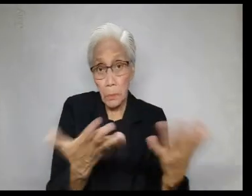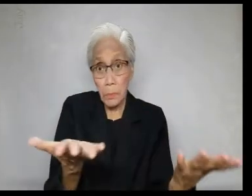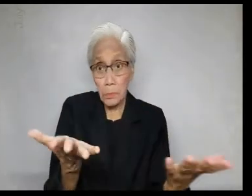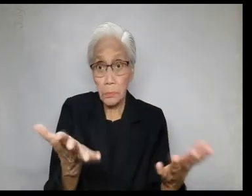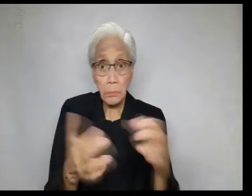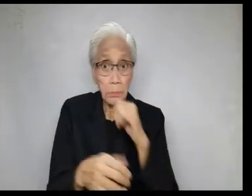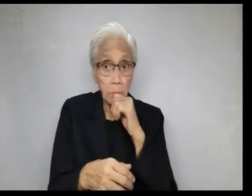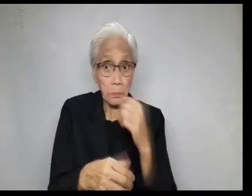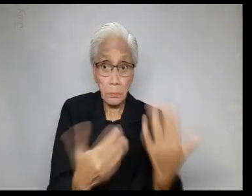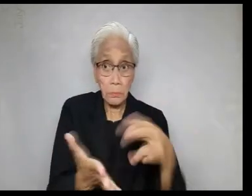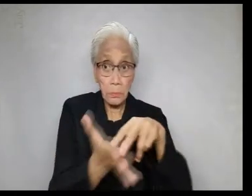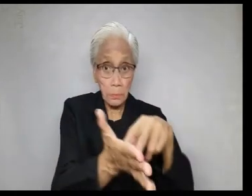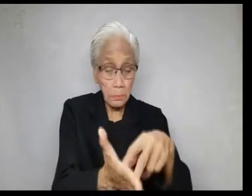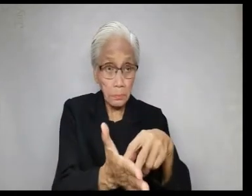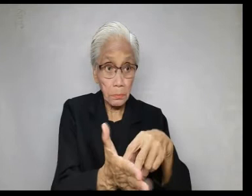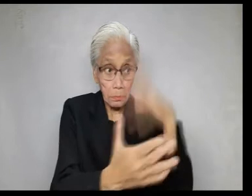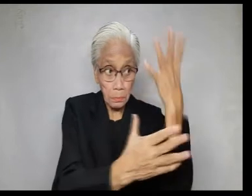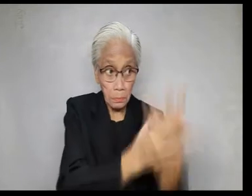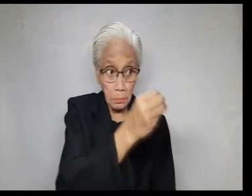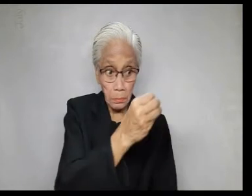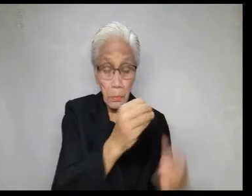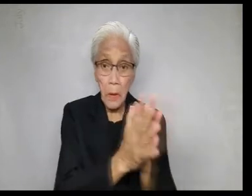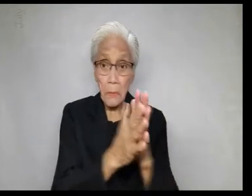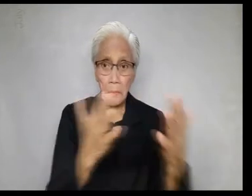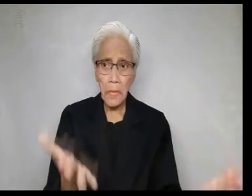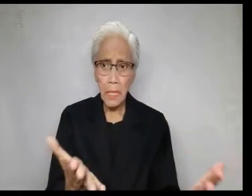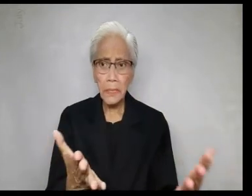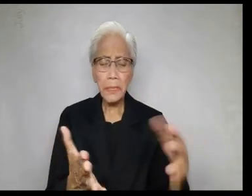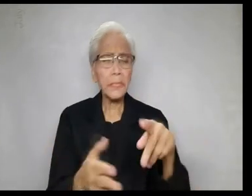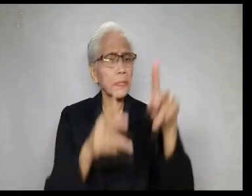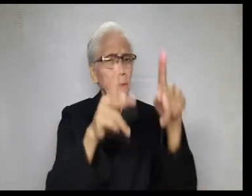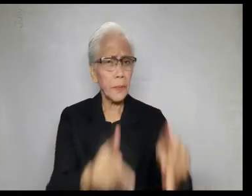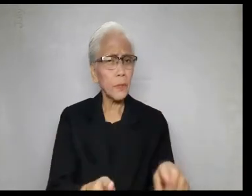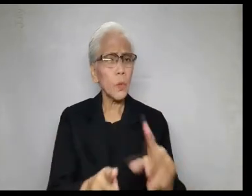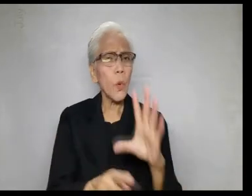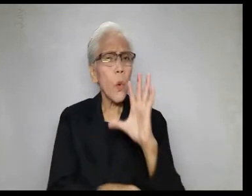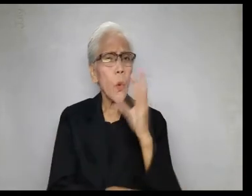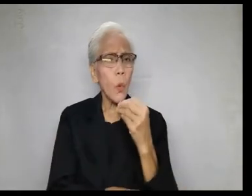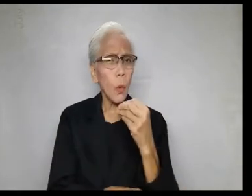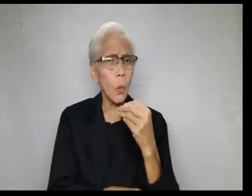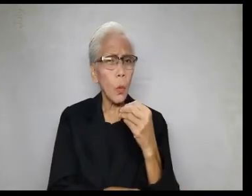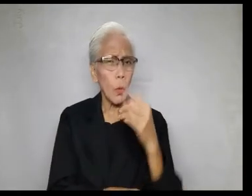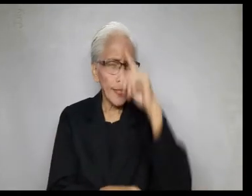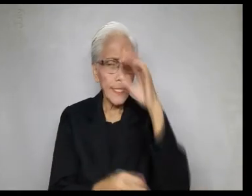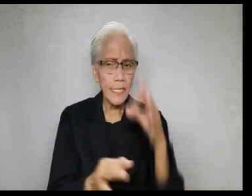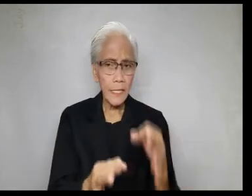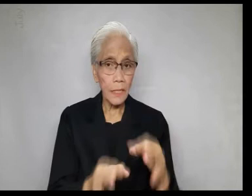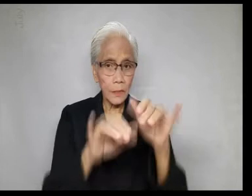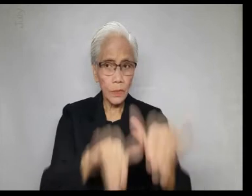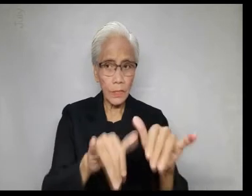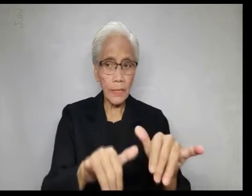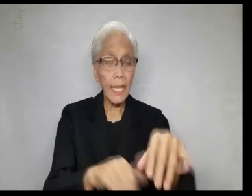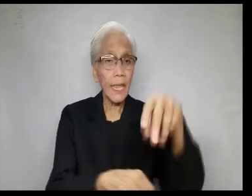way? Well, the only person who stands to lose so much in the relationship is the person